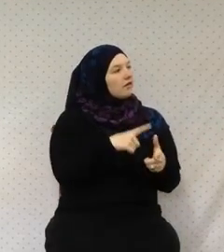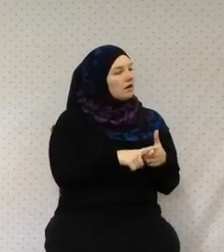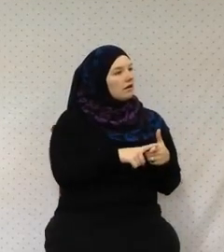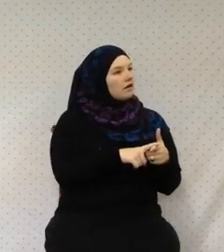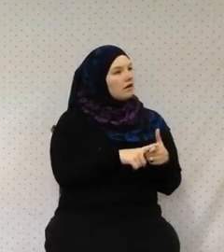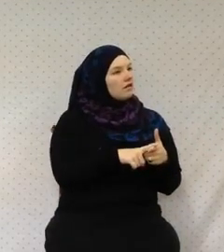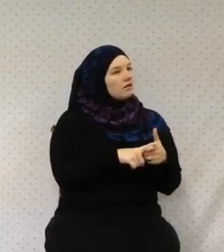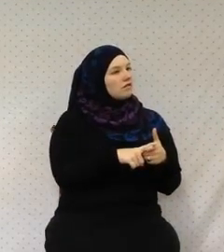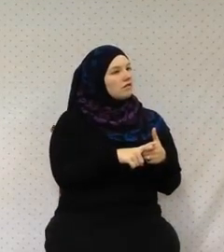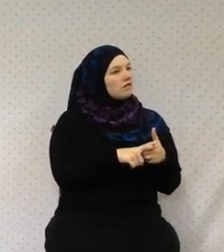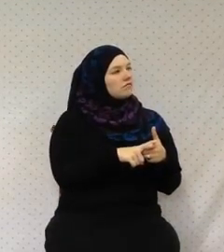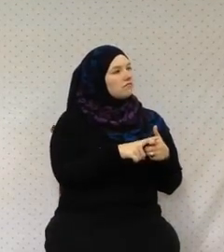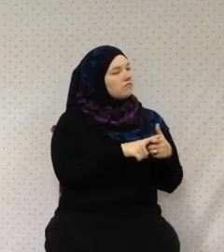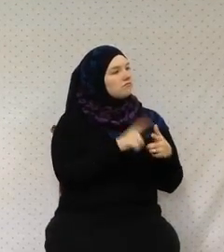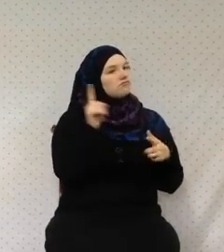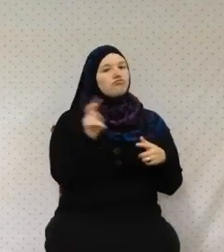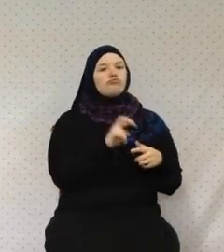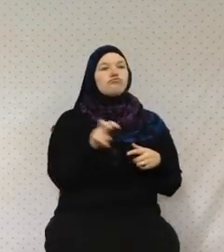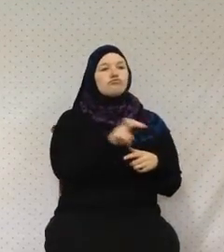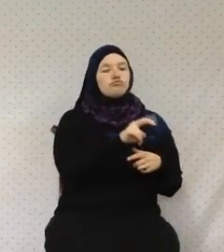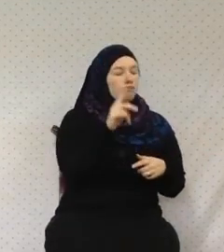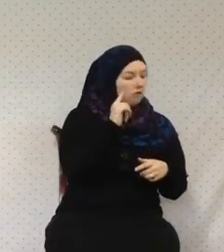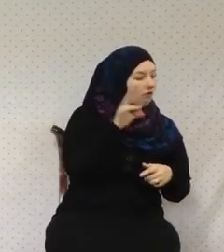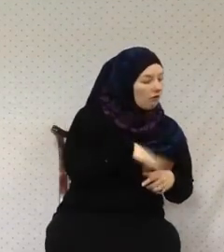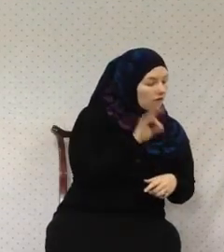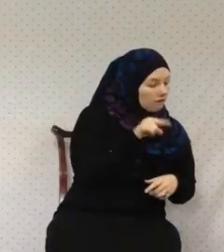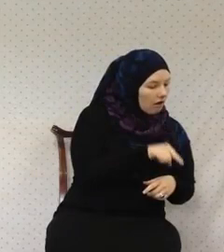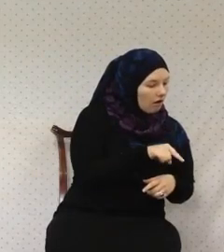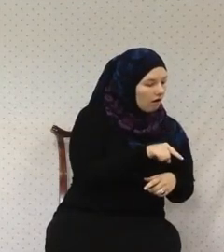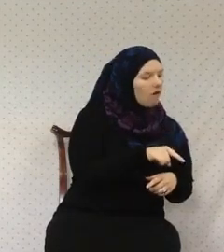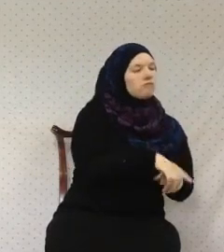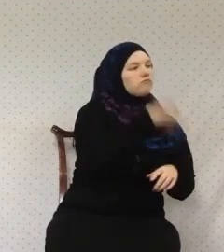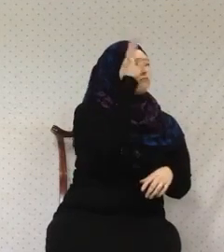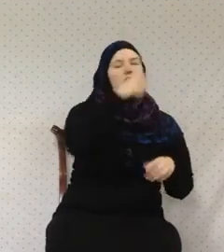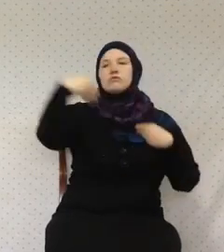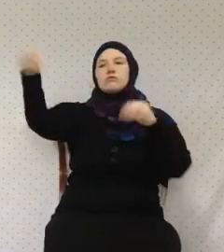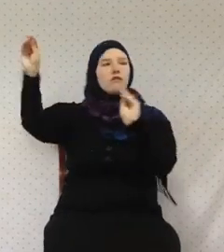was picked by a caravan that sold him for a cheap price.